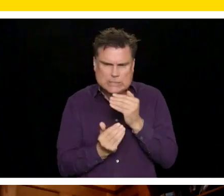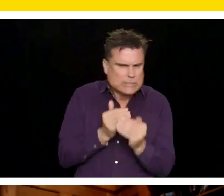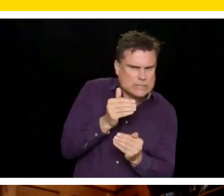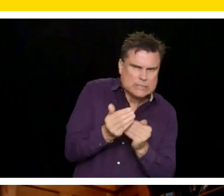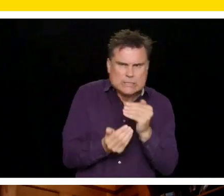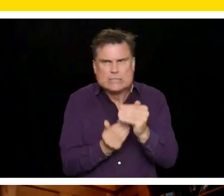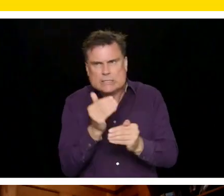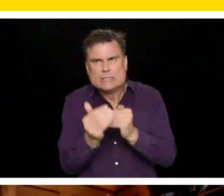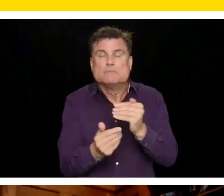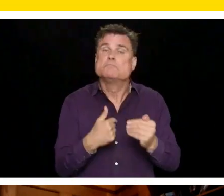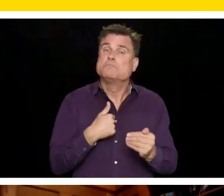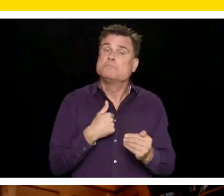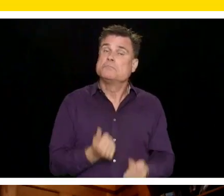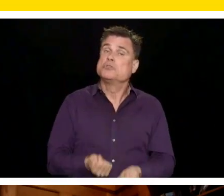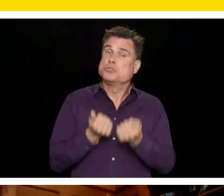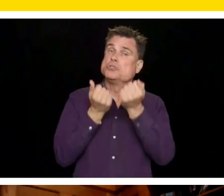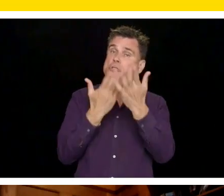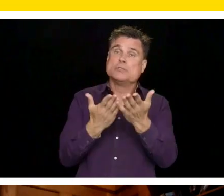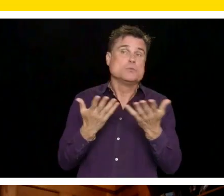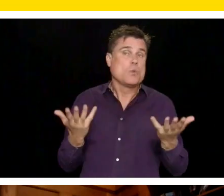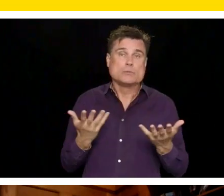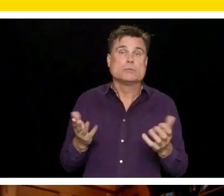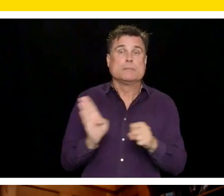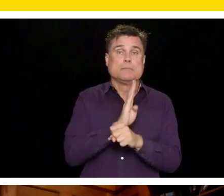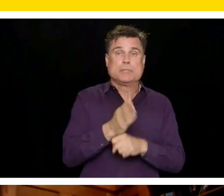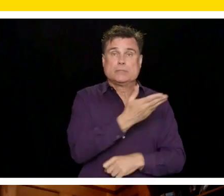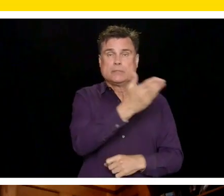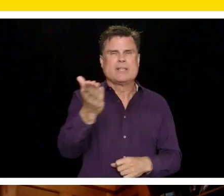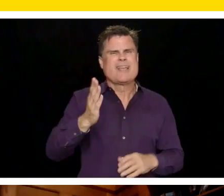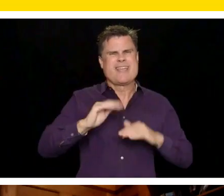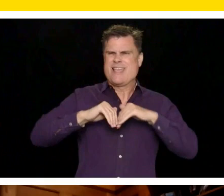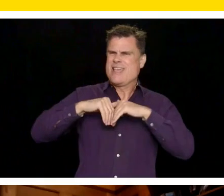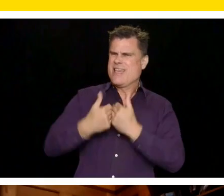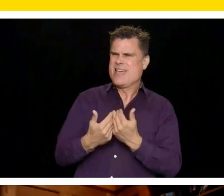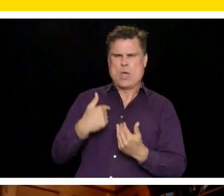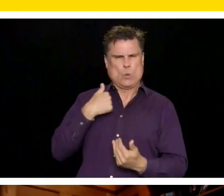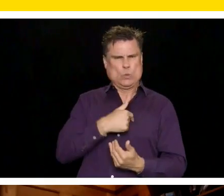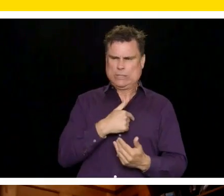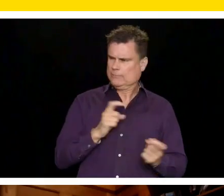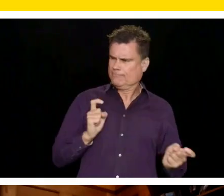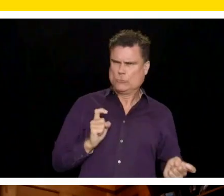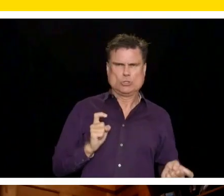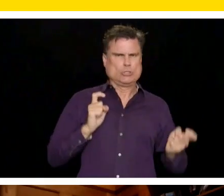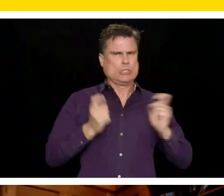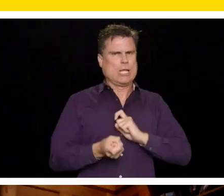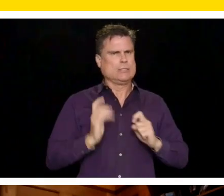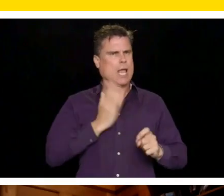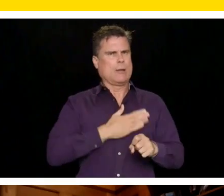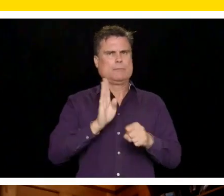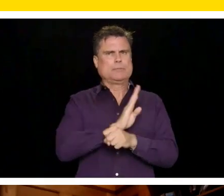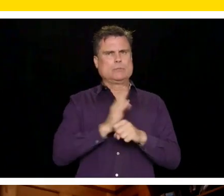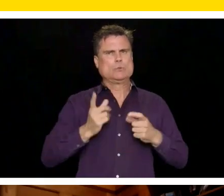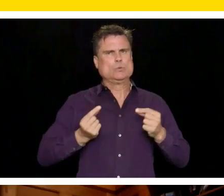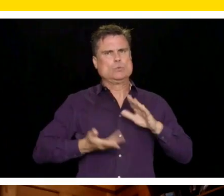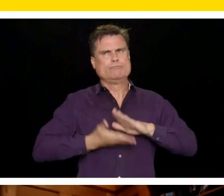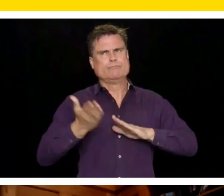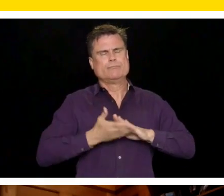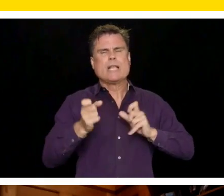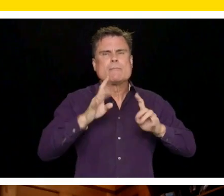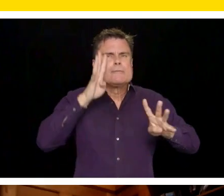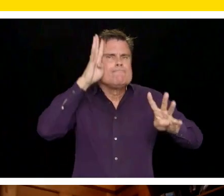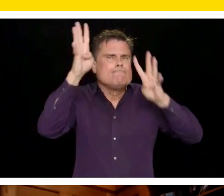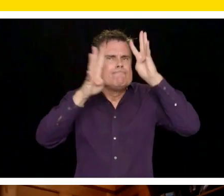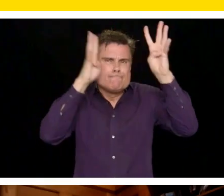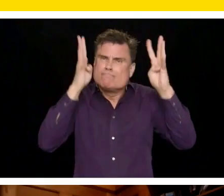Many of those who we've been in conversation with have done just that, if they need to. Some businesses are able to continue their business model as